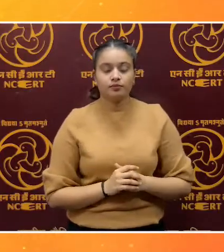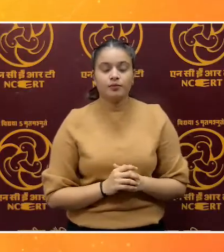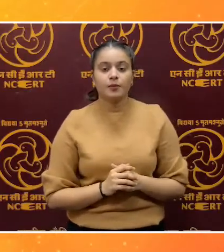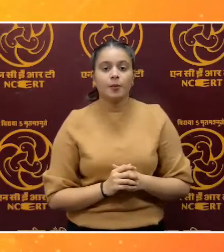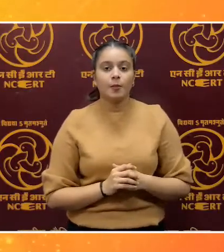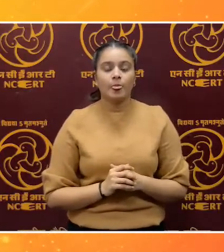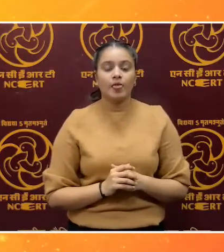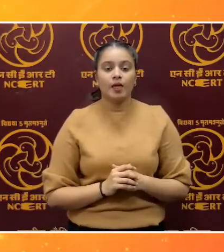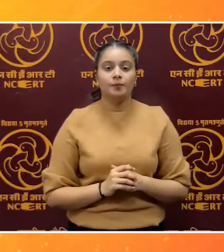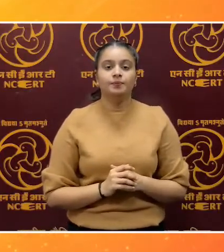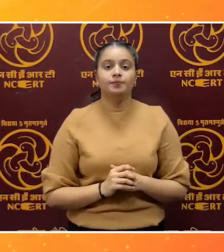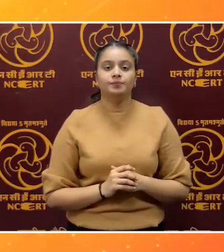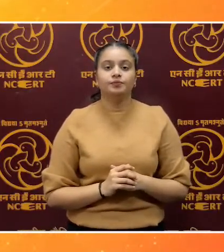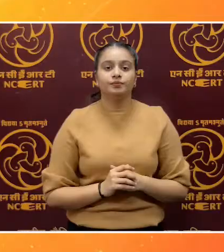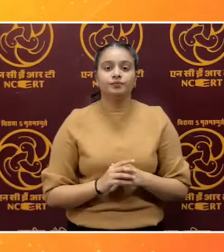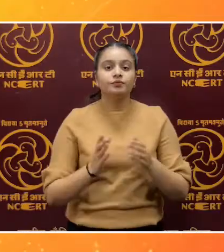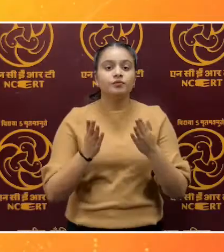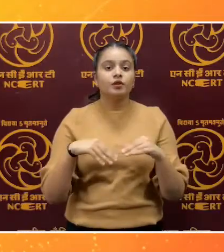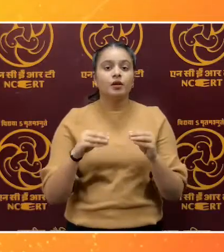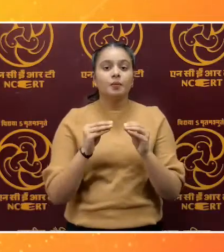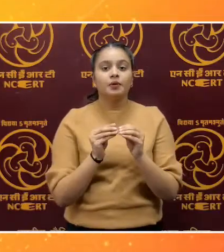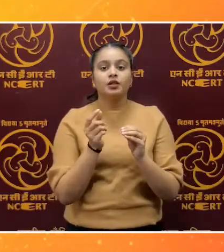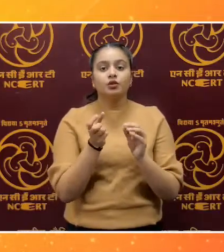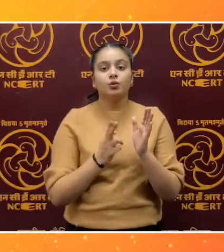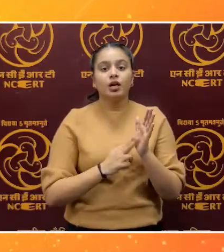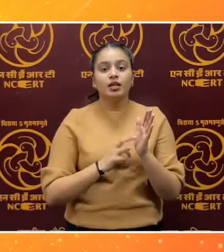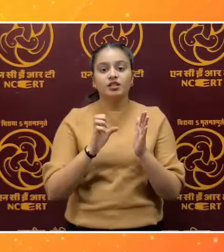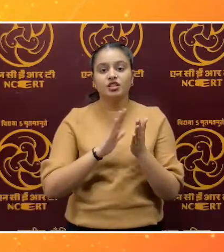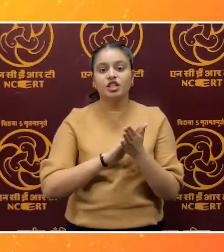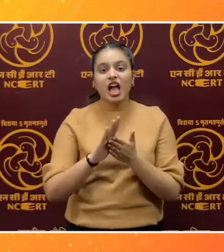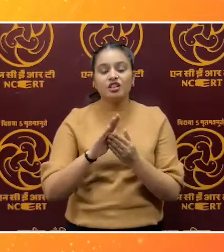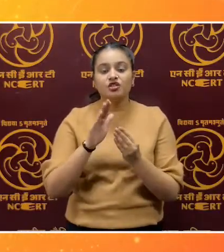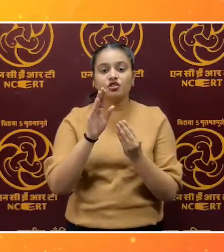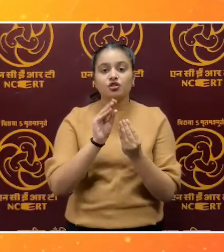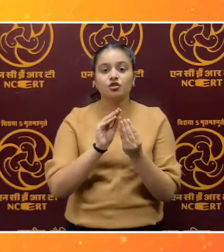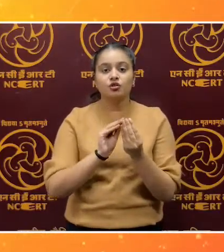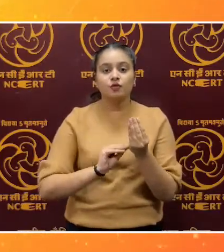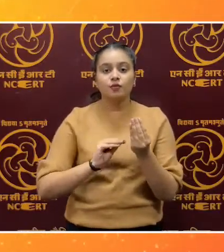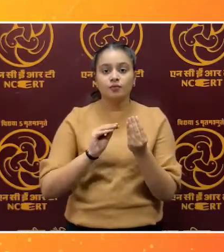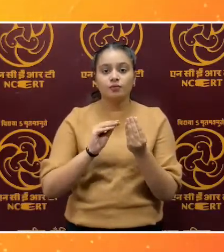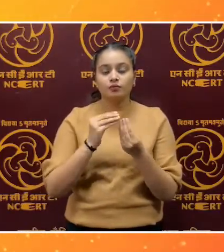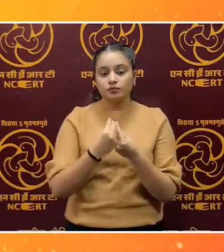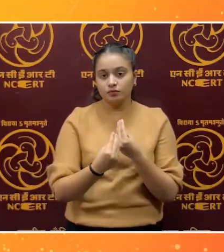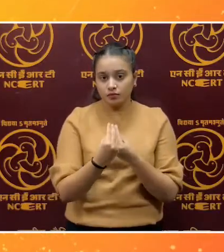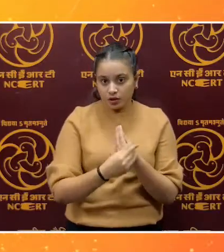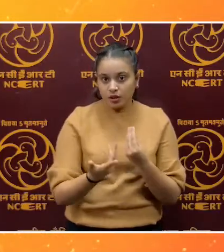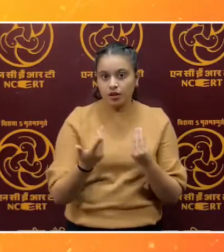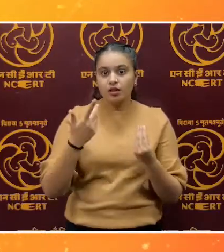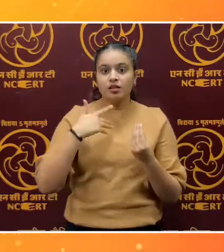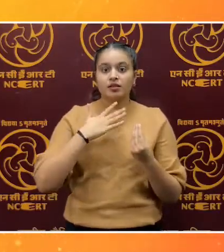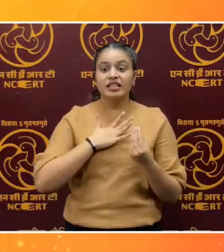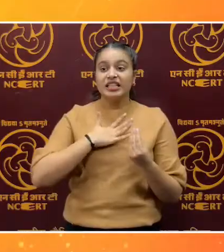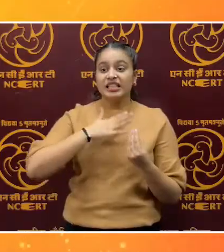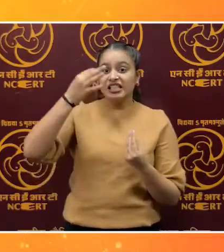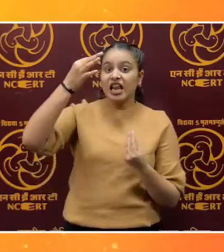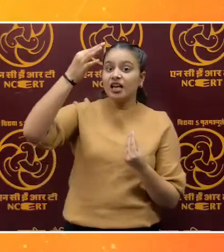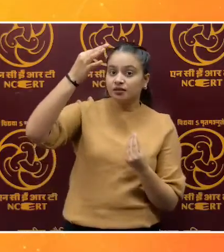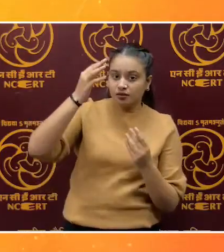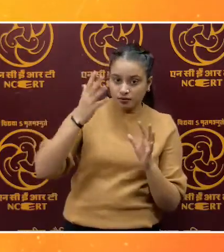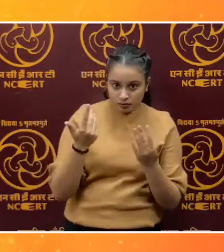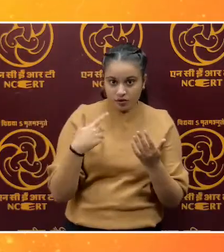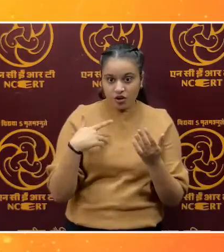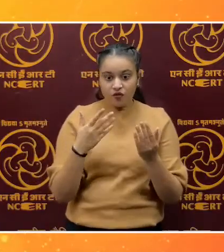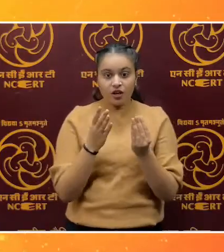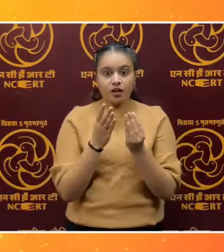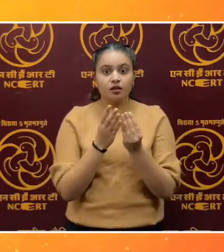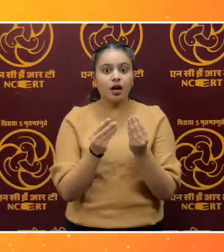right? Bunch of keys, bunch of bananas, Grapes. bunch of grapes. Okay. So, and there are cars.